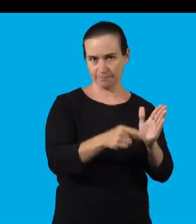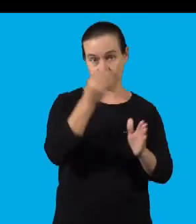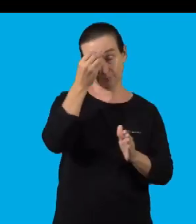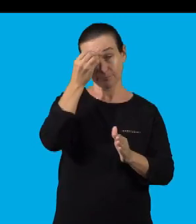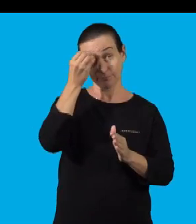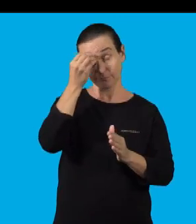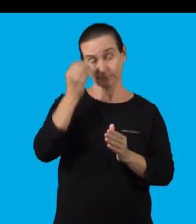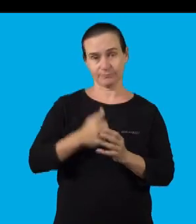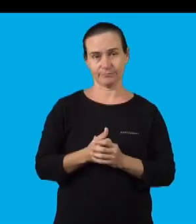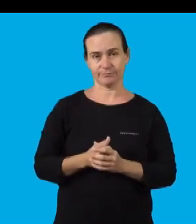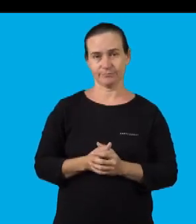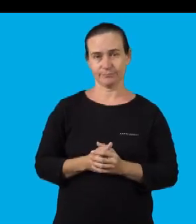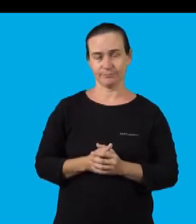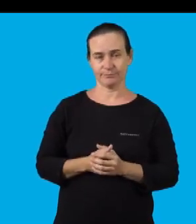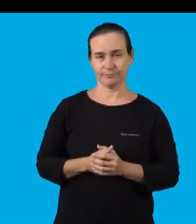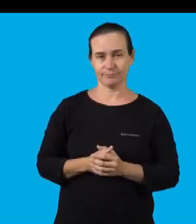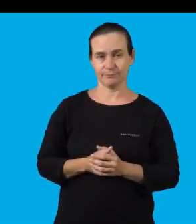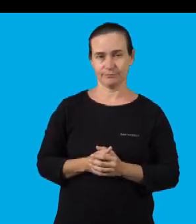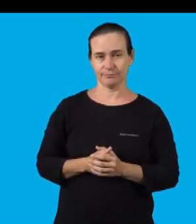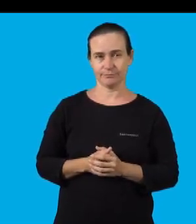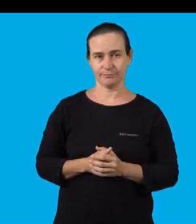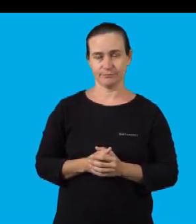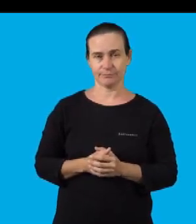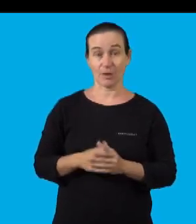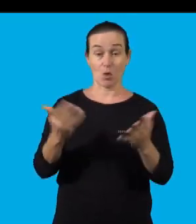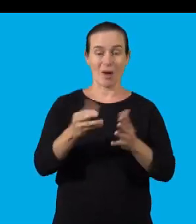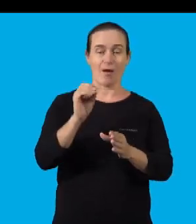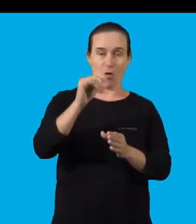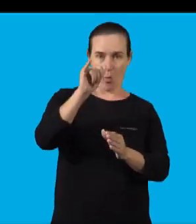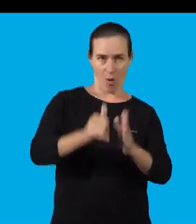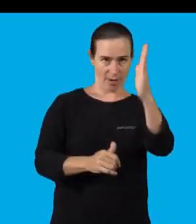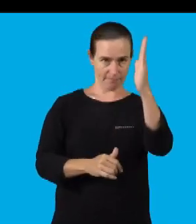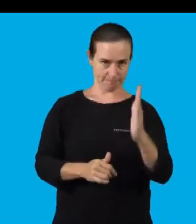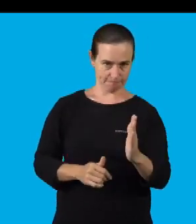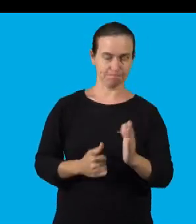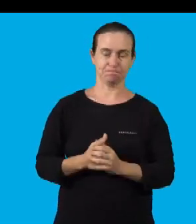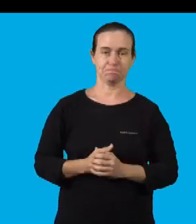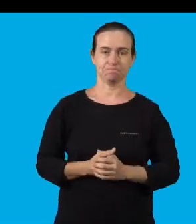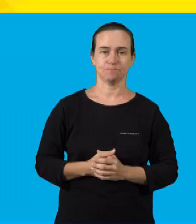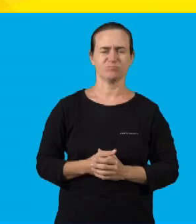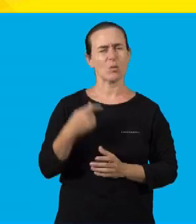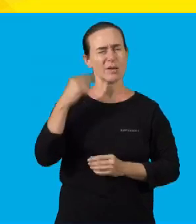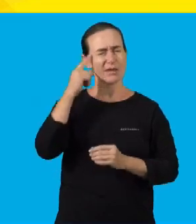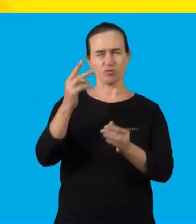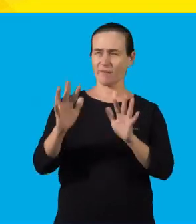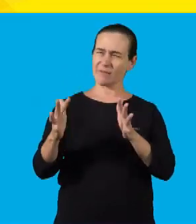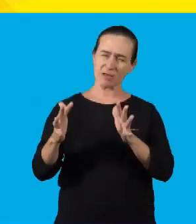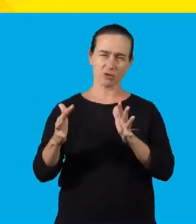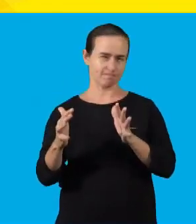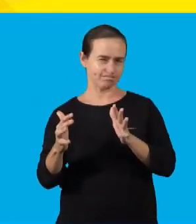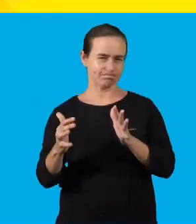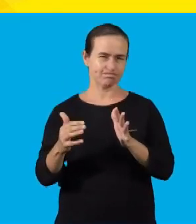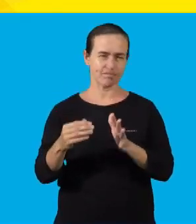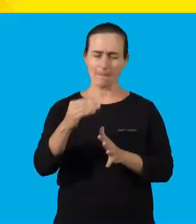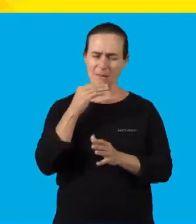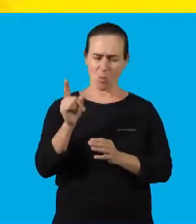graph of g rather. It is obtained by reflecting g on the y-axis. Now, when we are thinking of reflections,